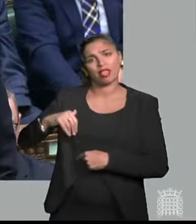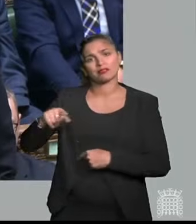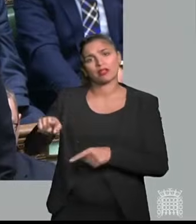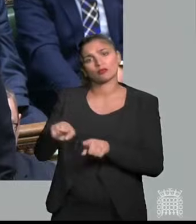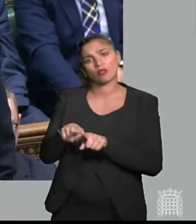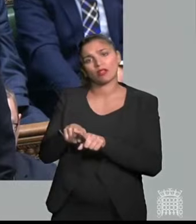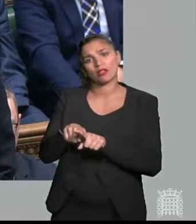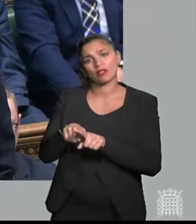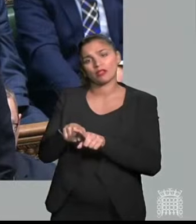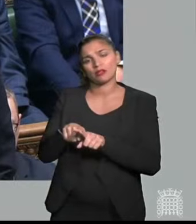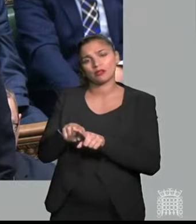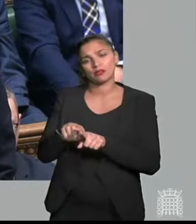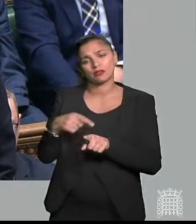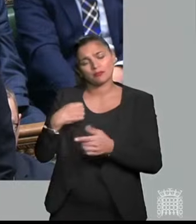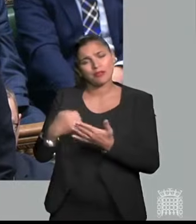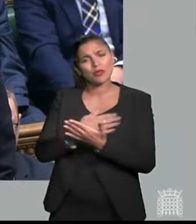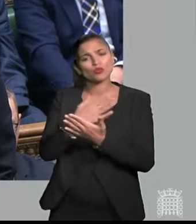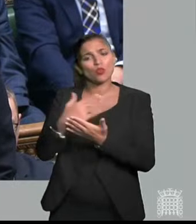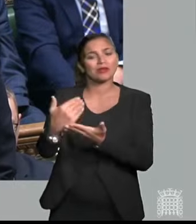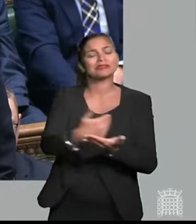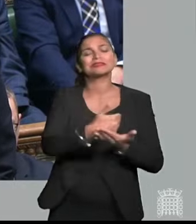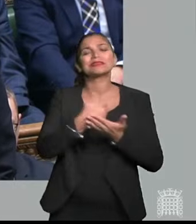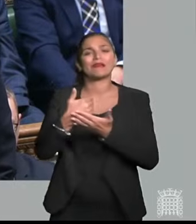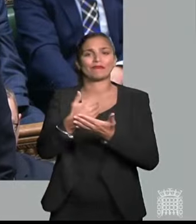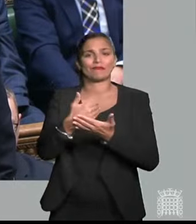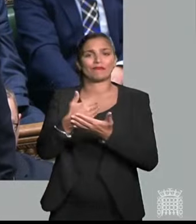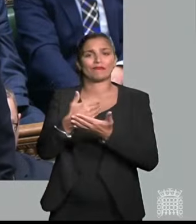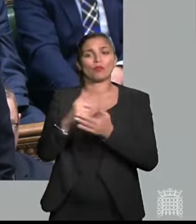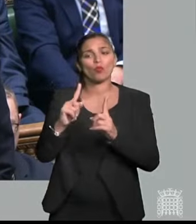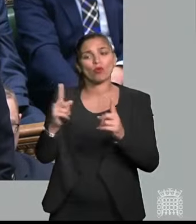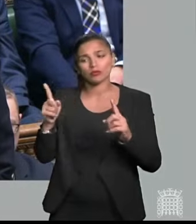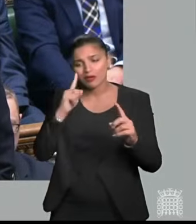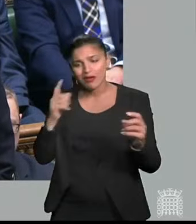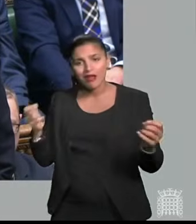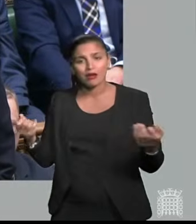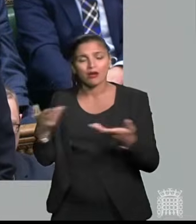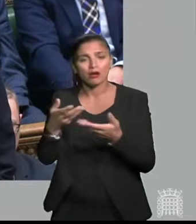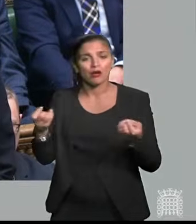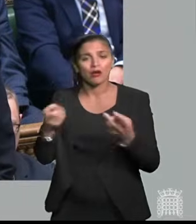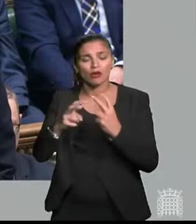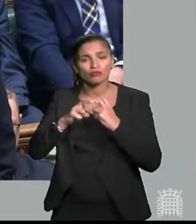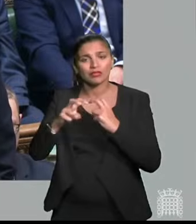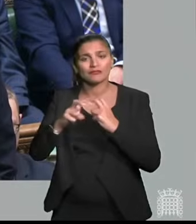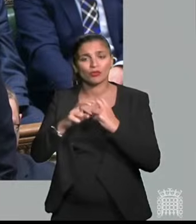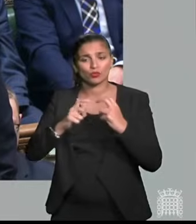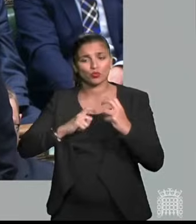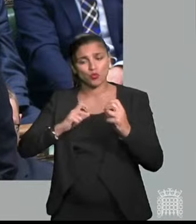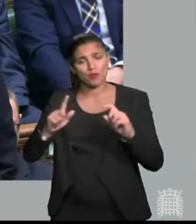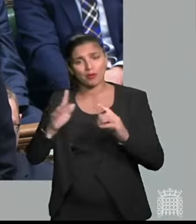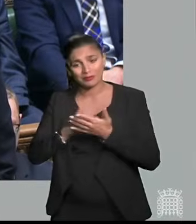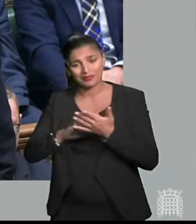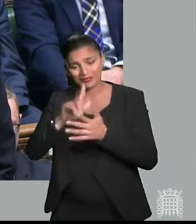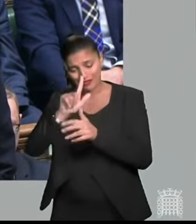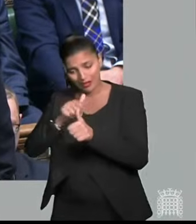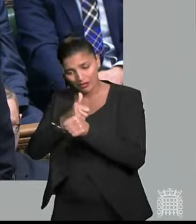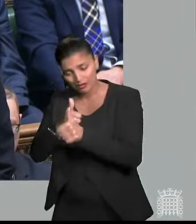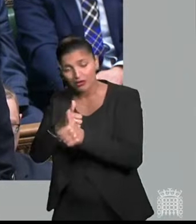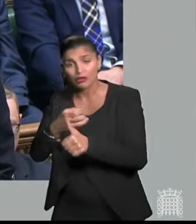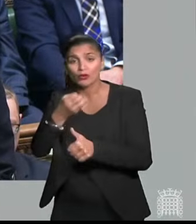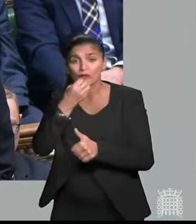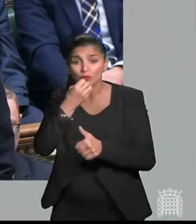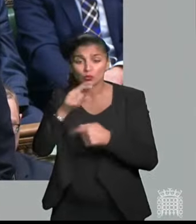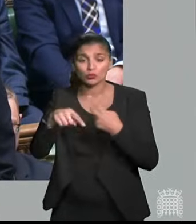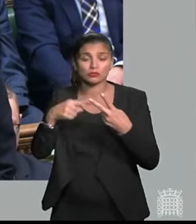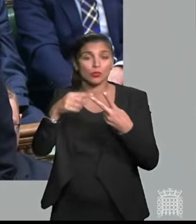that we have the safe creation of humanitarian corridors. Humanitarian corridors which will allow for food,